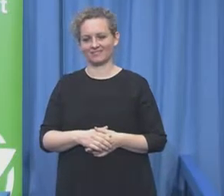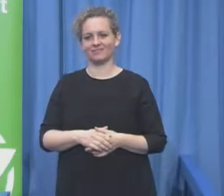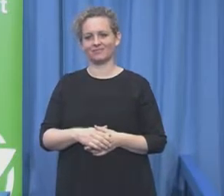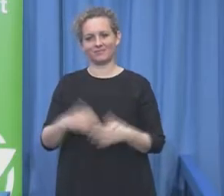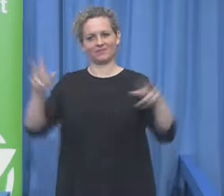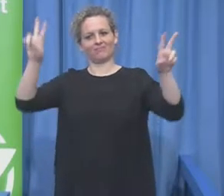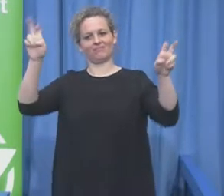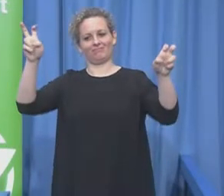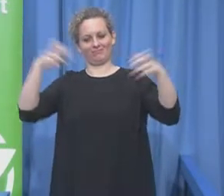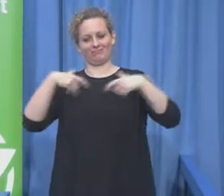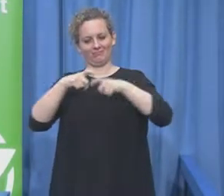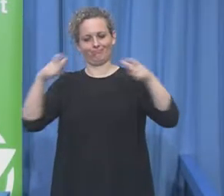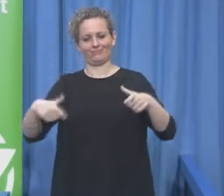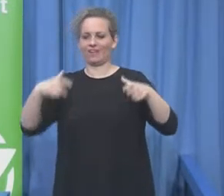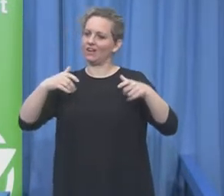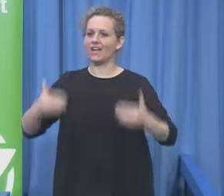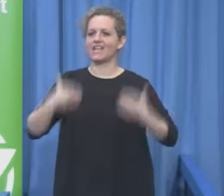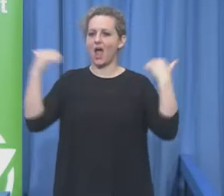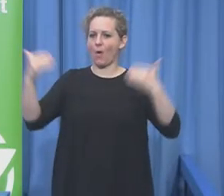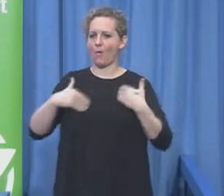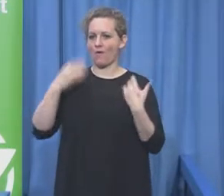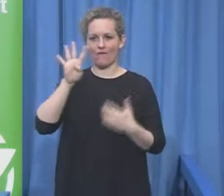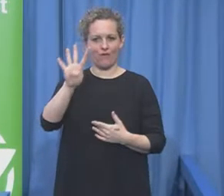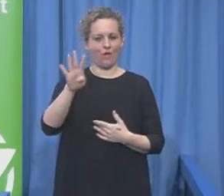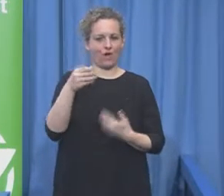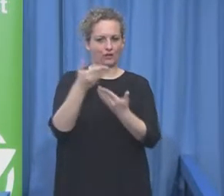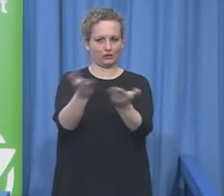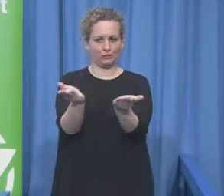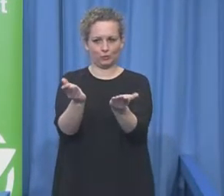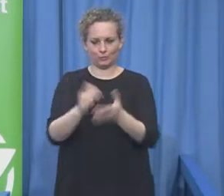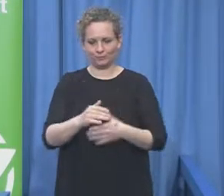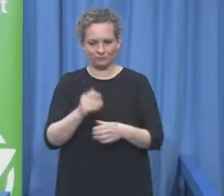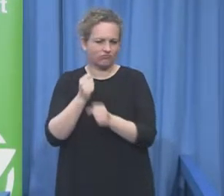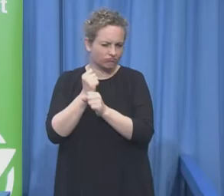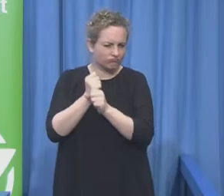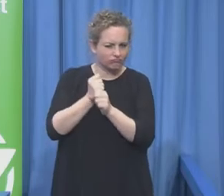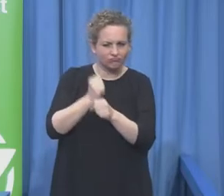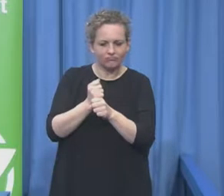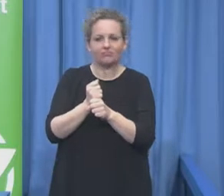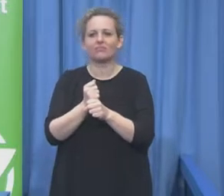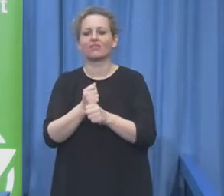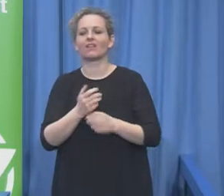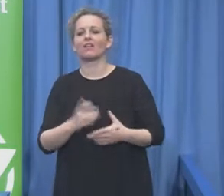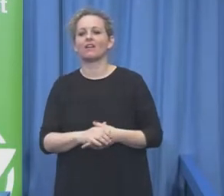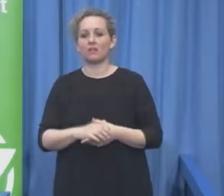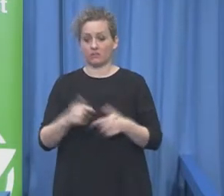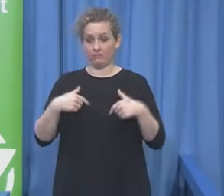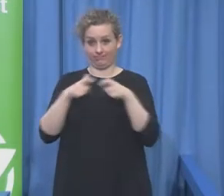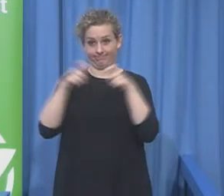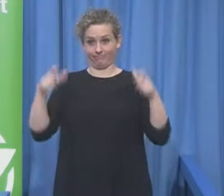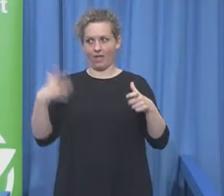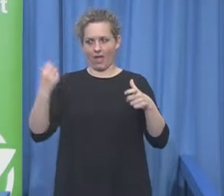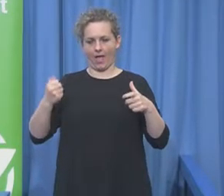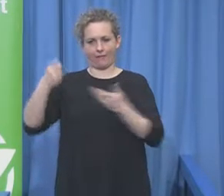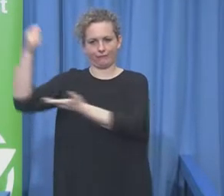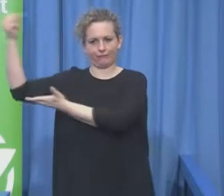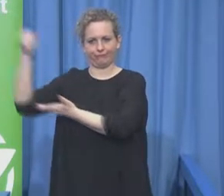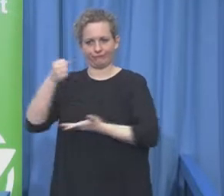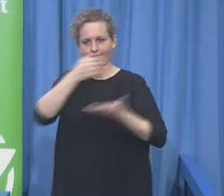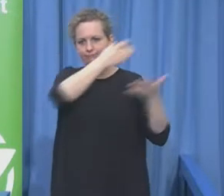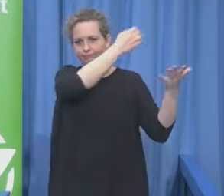It's a hybrid model which has a foundation through which the training centers are set and the services are offered through a